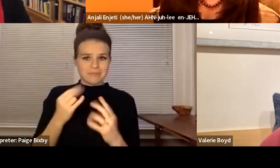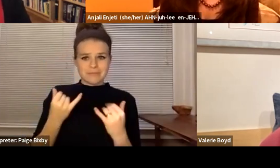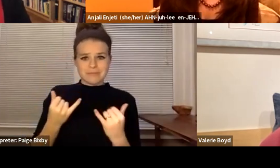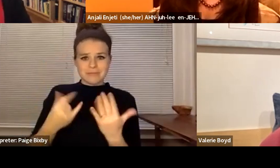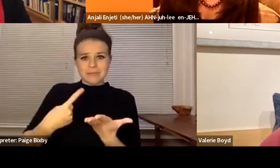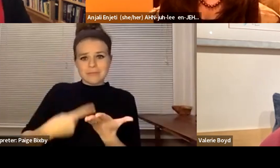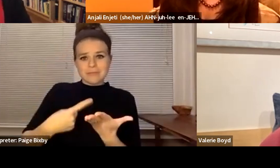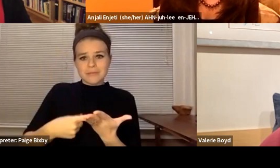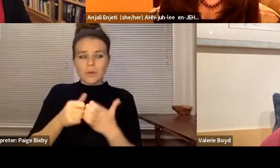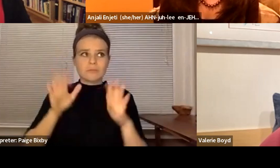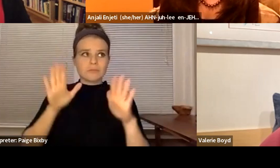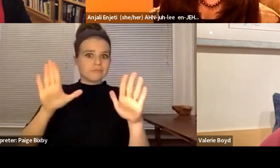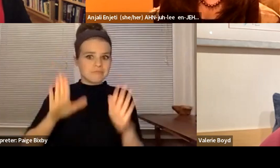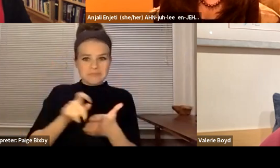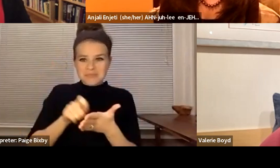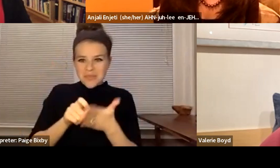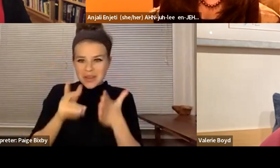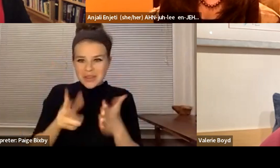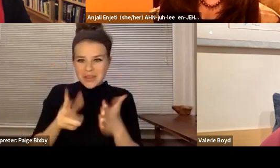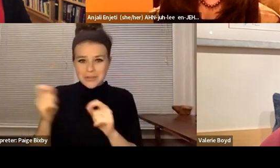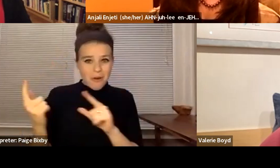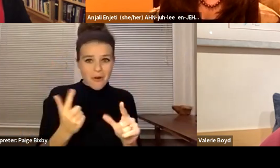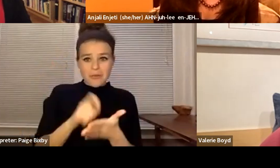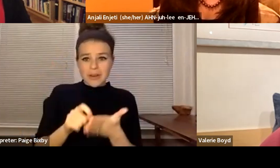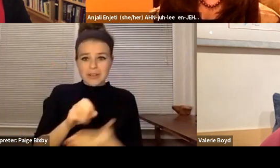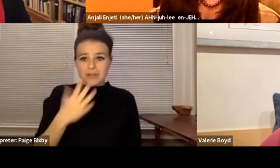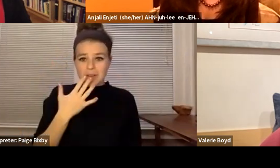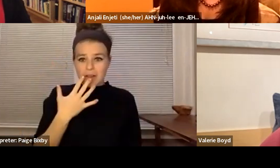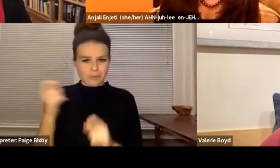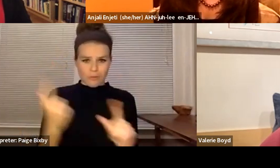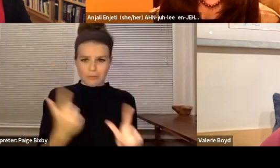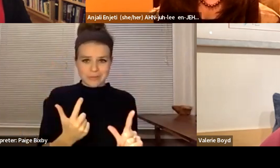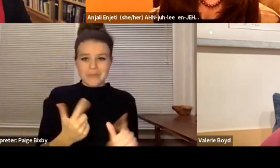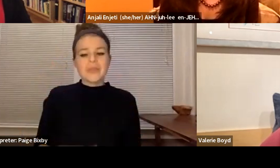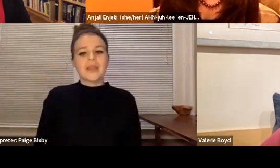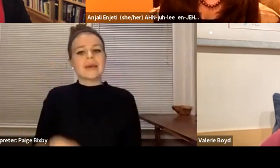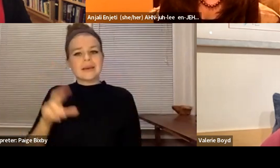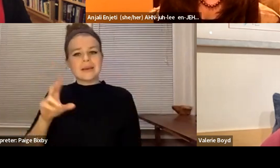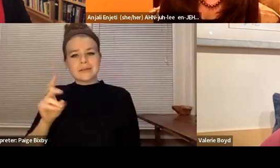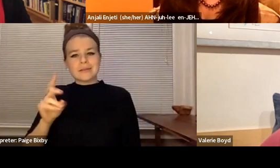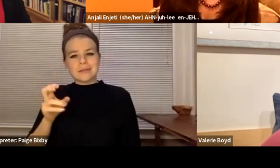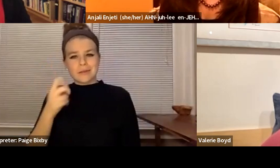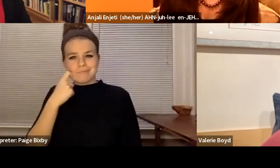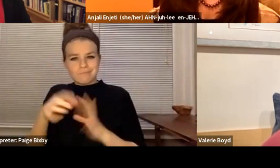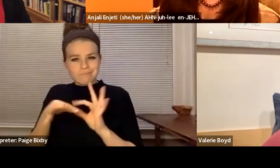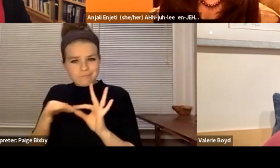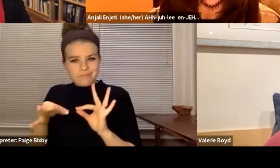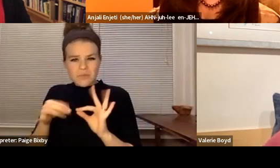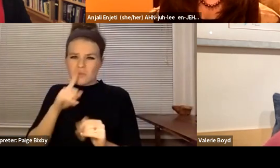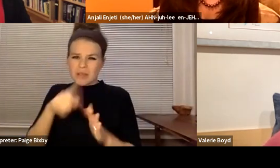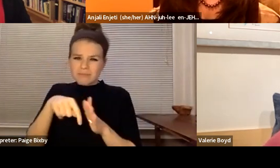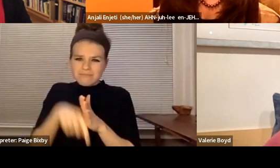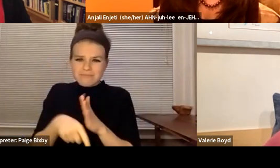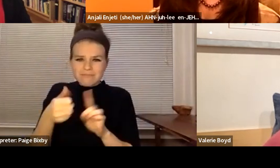some great authors here, all writers of color, we all are. And I think as Dan really talked about, we really want to delve in deep